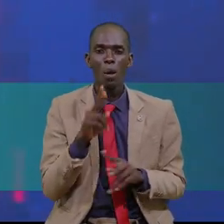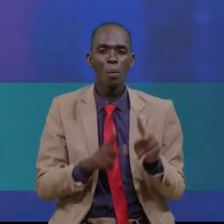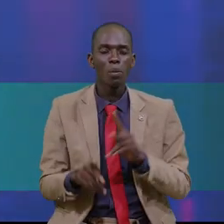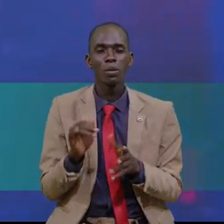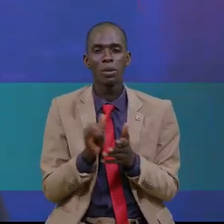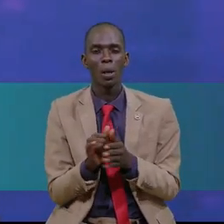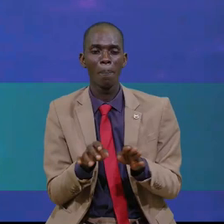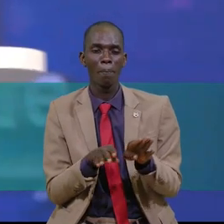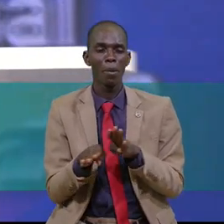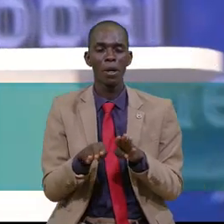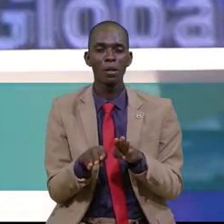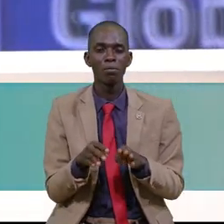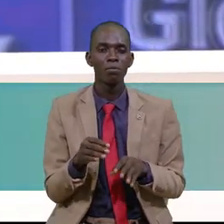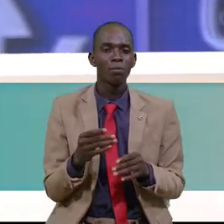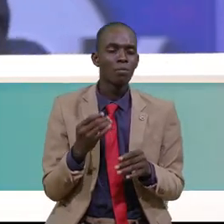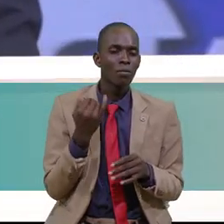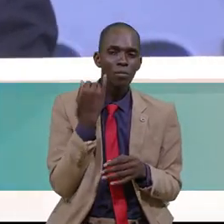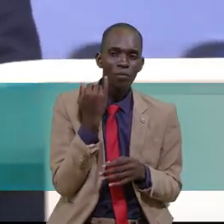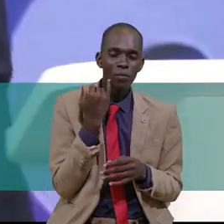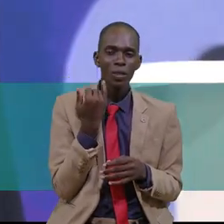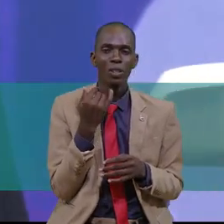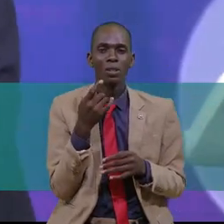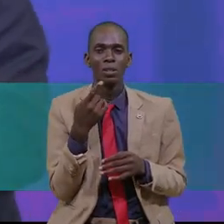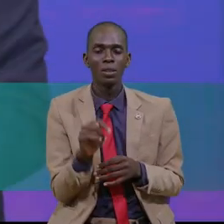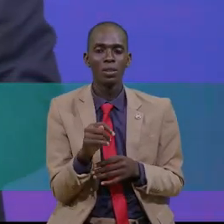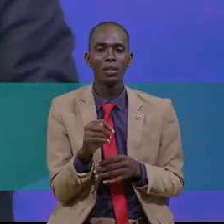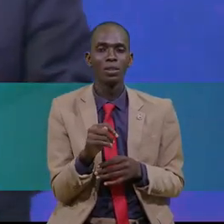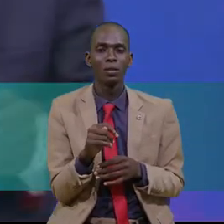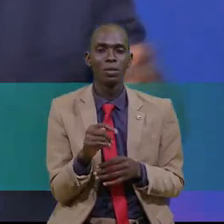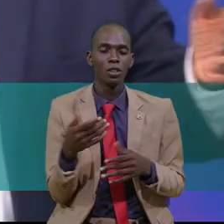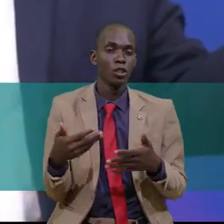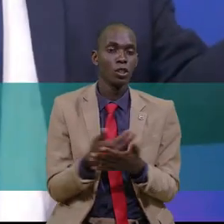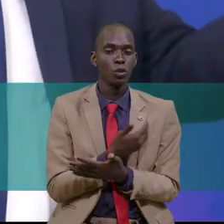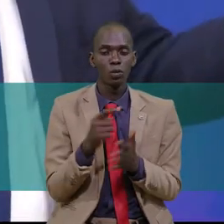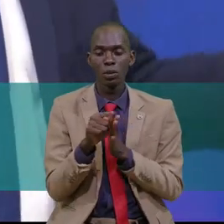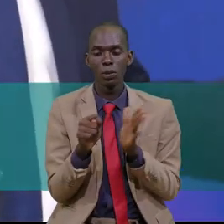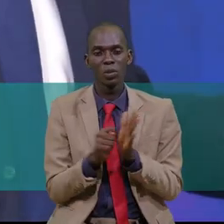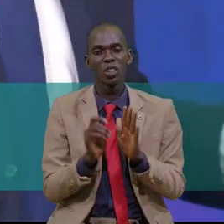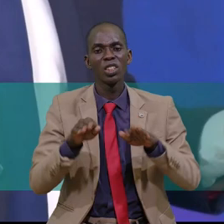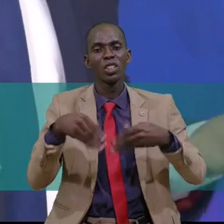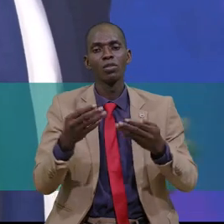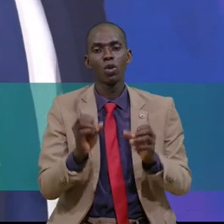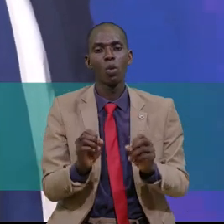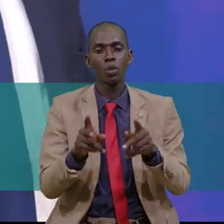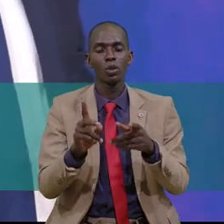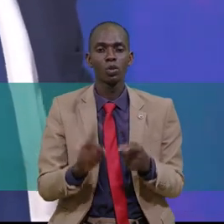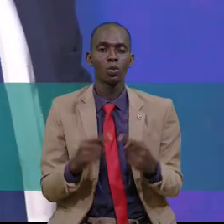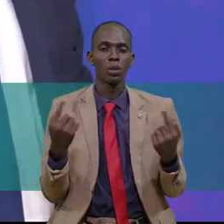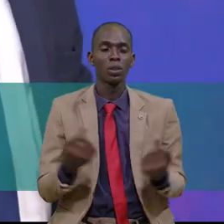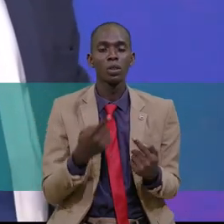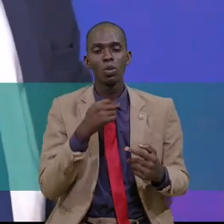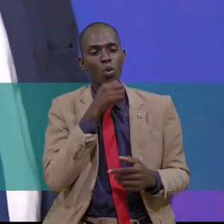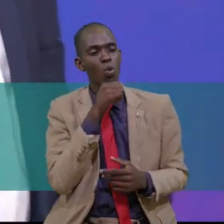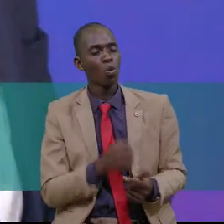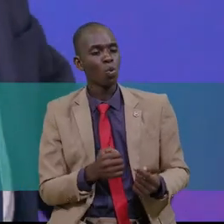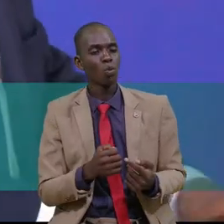the New Testament gives you liberty to sin. And they say the Old Testament will not allow you to